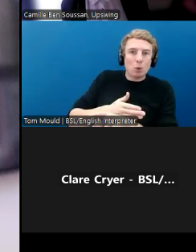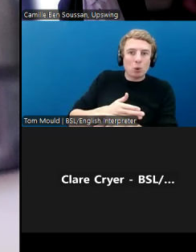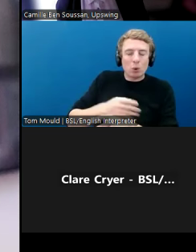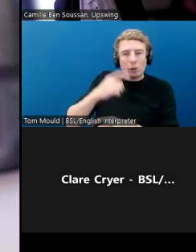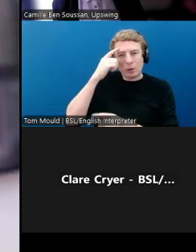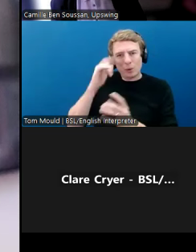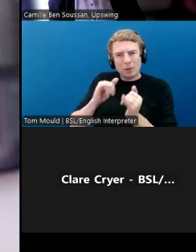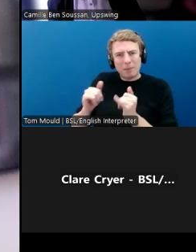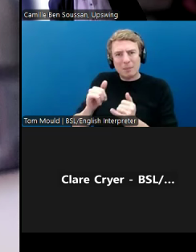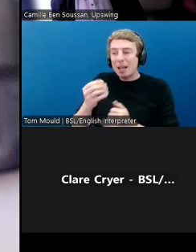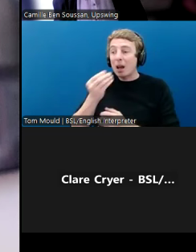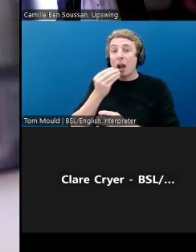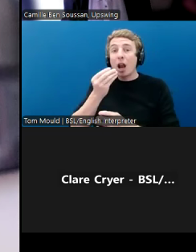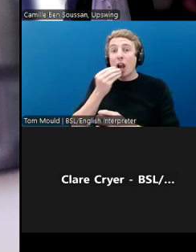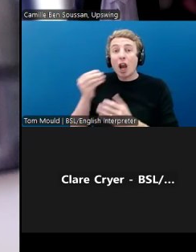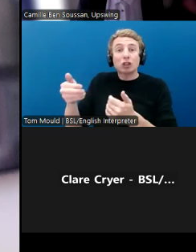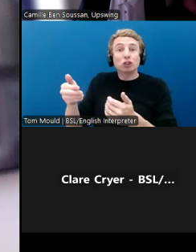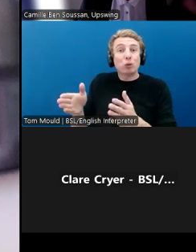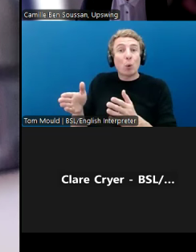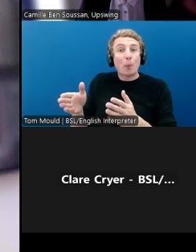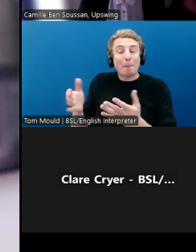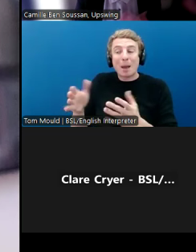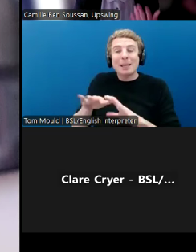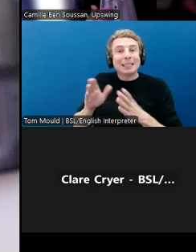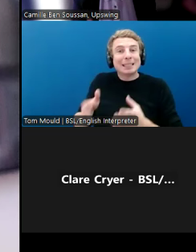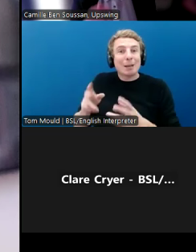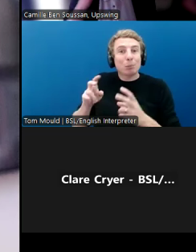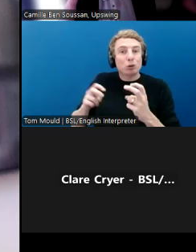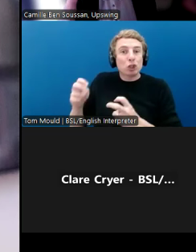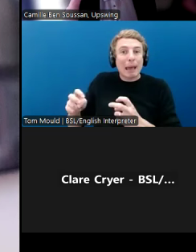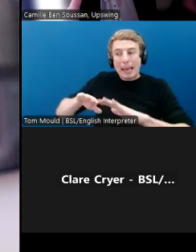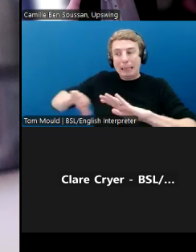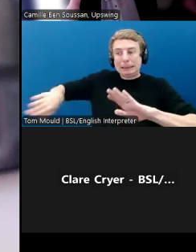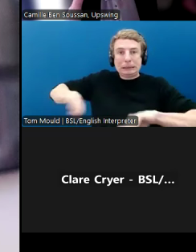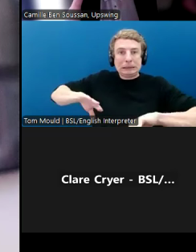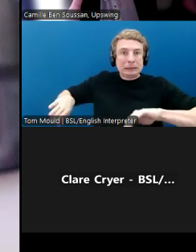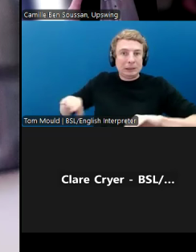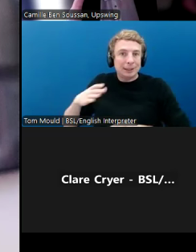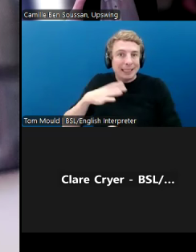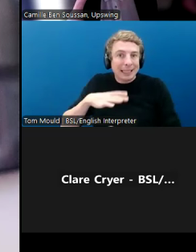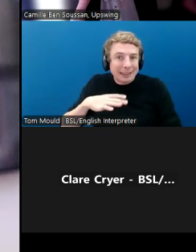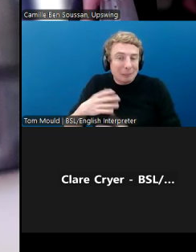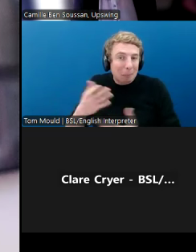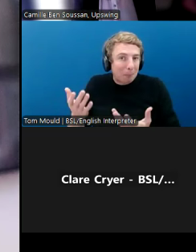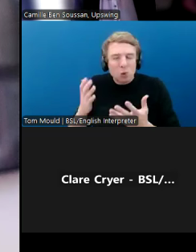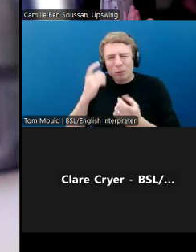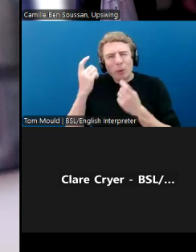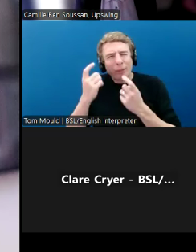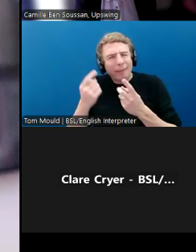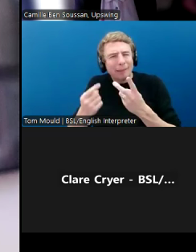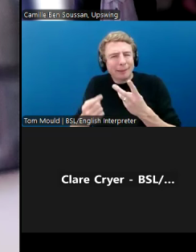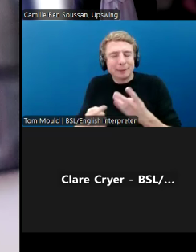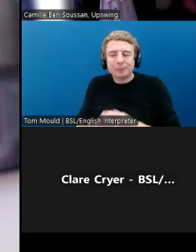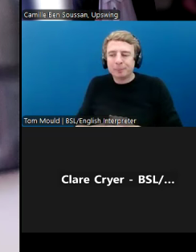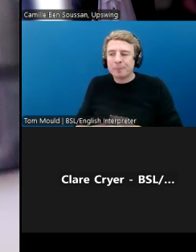perform in the lunchroom and furniture might need to be moved beforehand. So you need to consider all these things. And we introduced